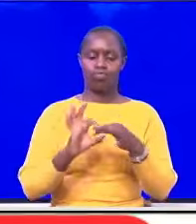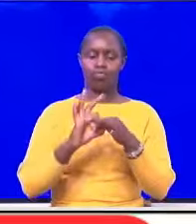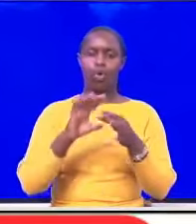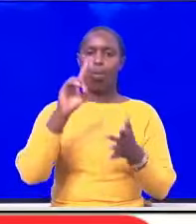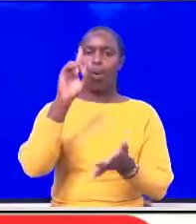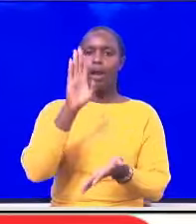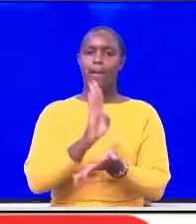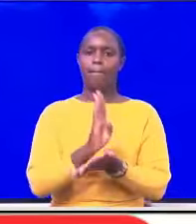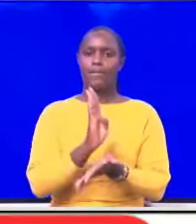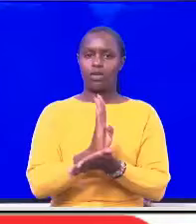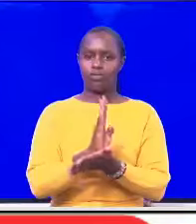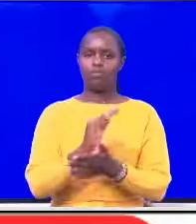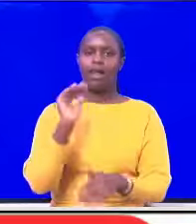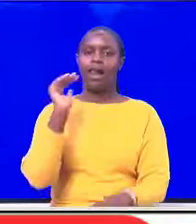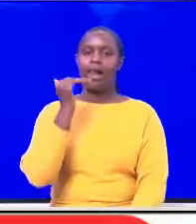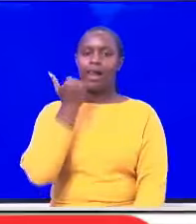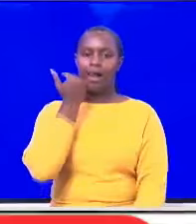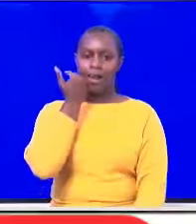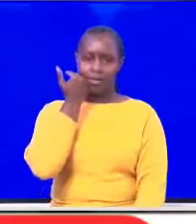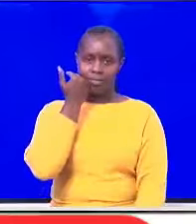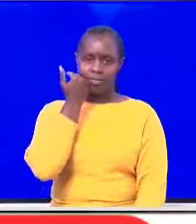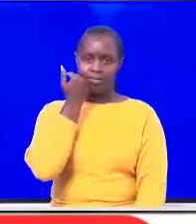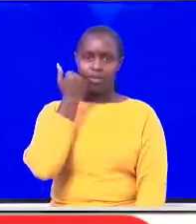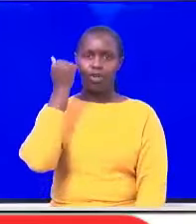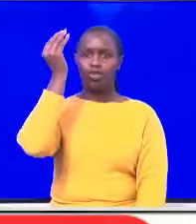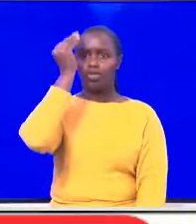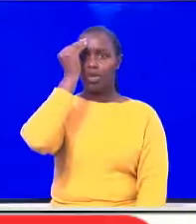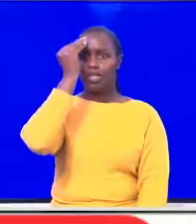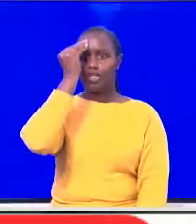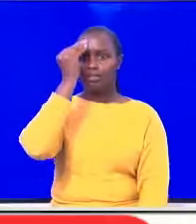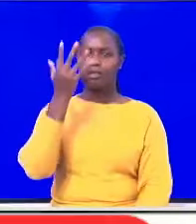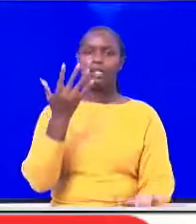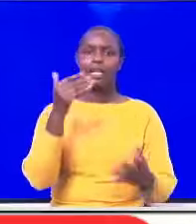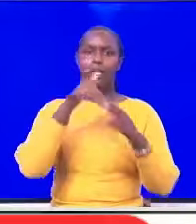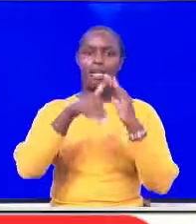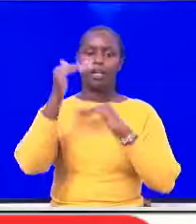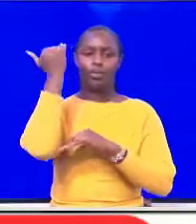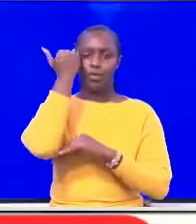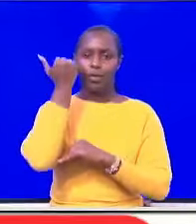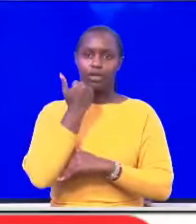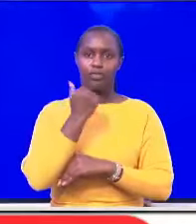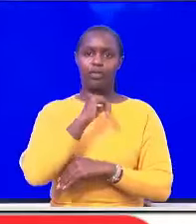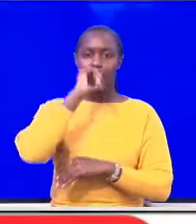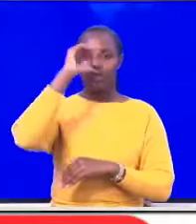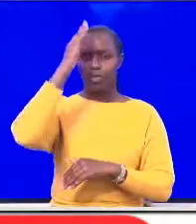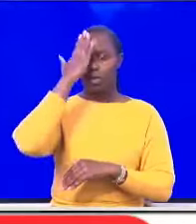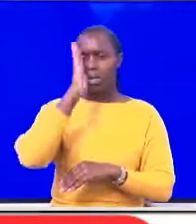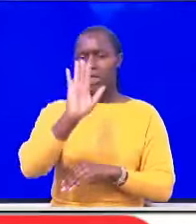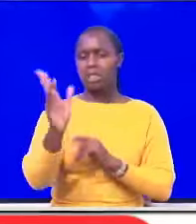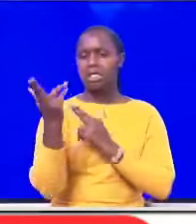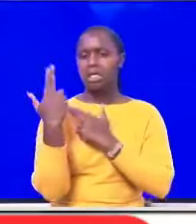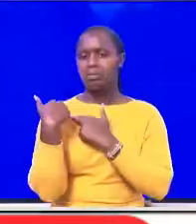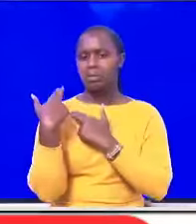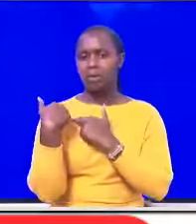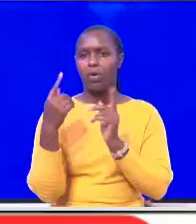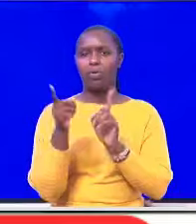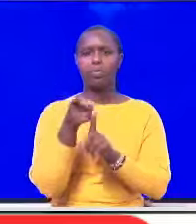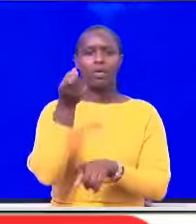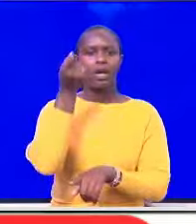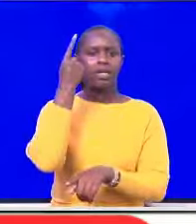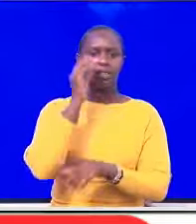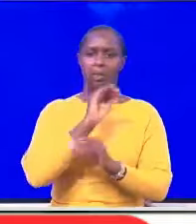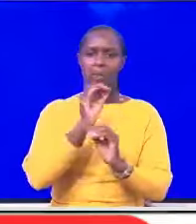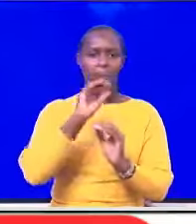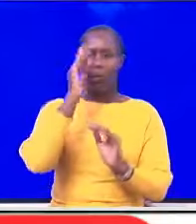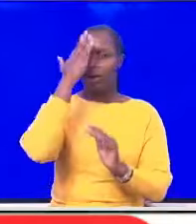shillings overseas education scholarship scandal, told the court he did not know his role in the trip and neither did he understand the reason for